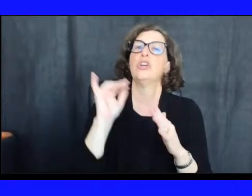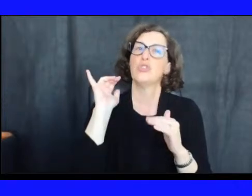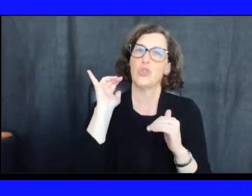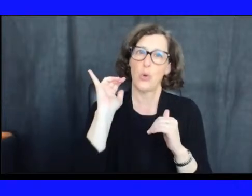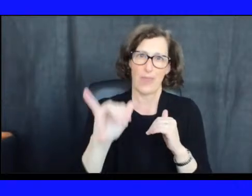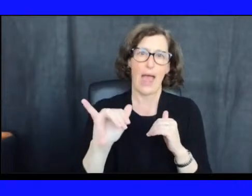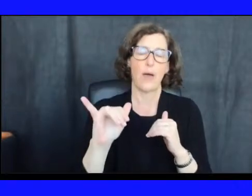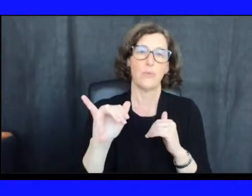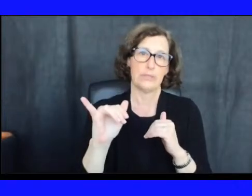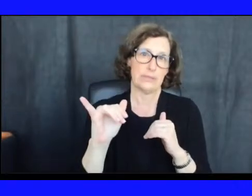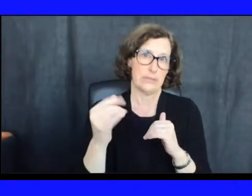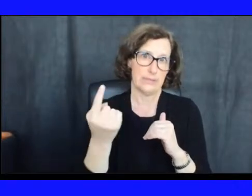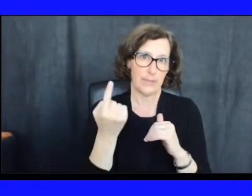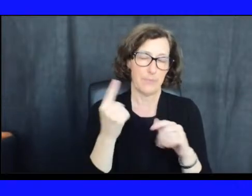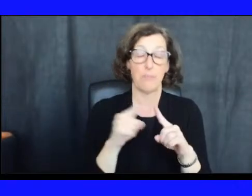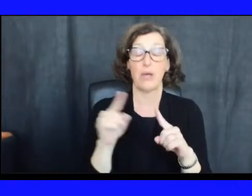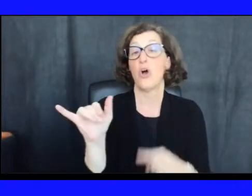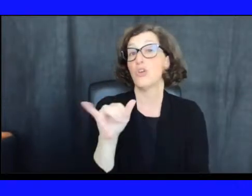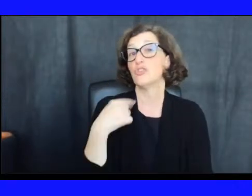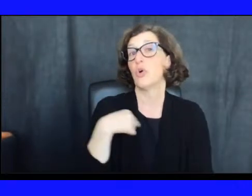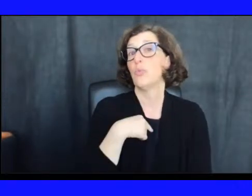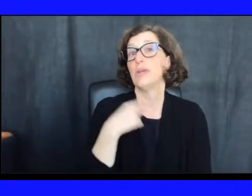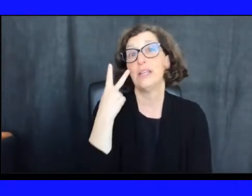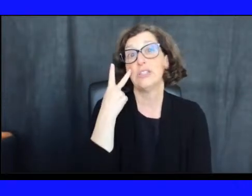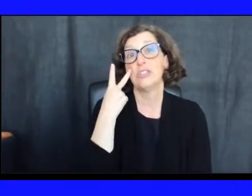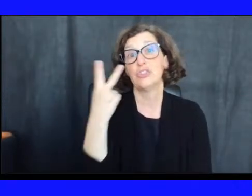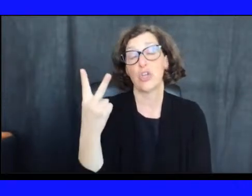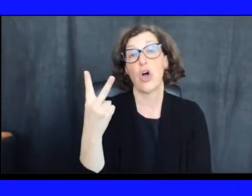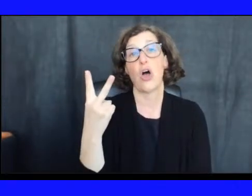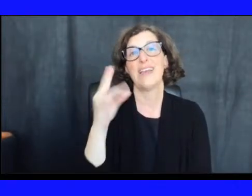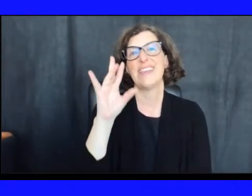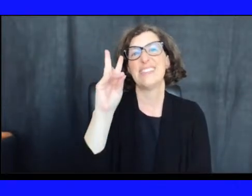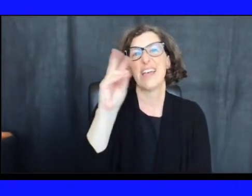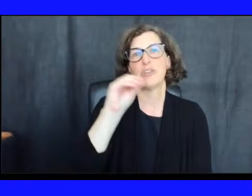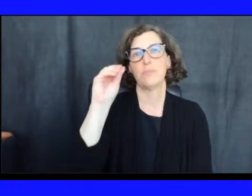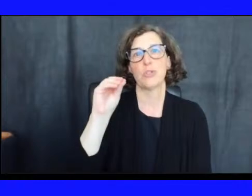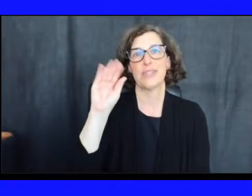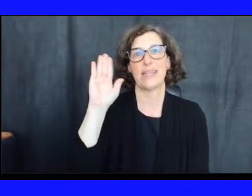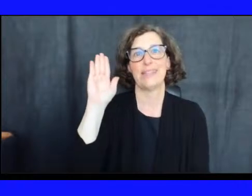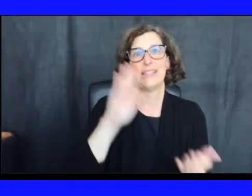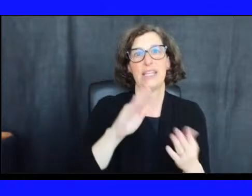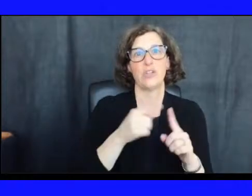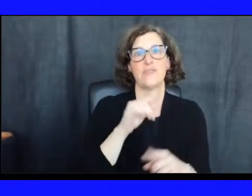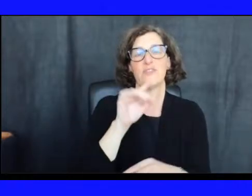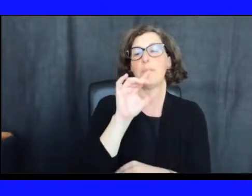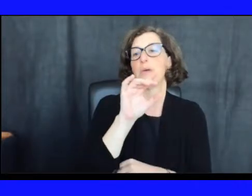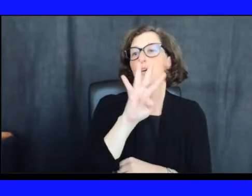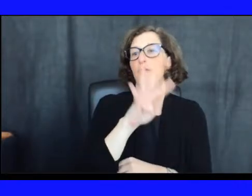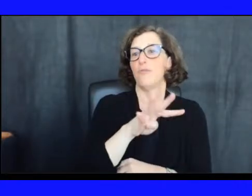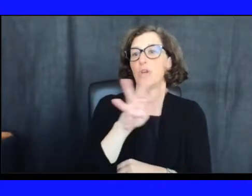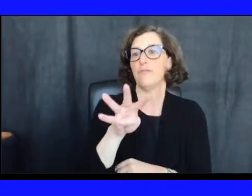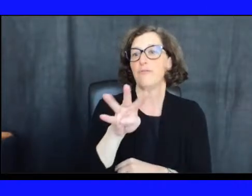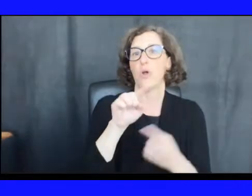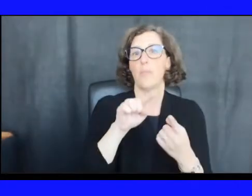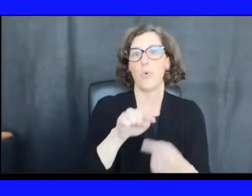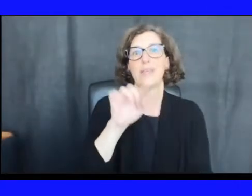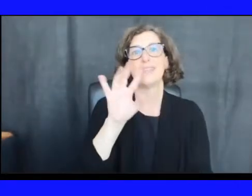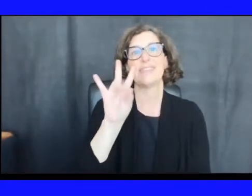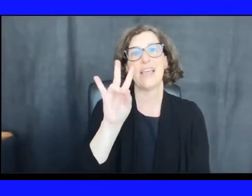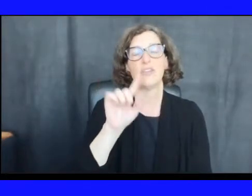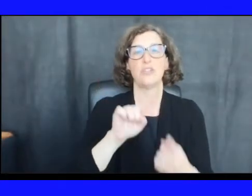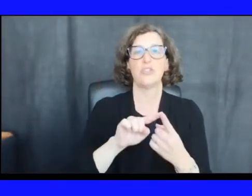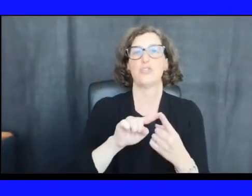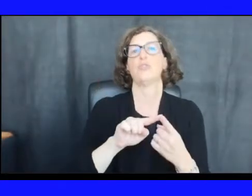also volume related. So we saw during this pandemic a much increased